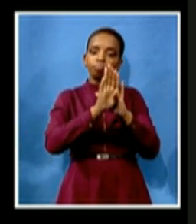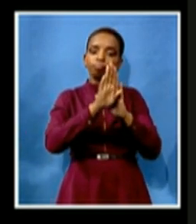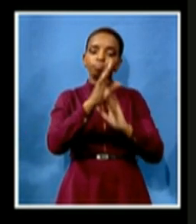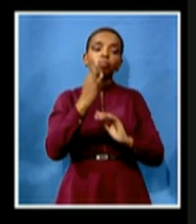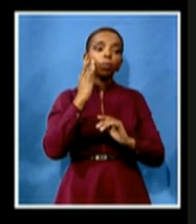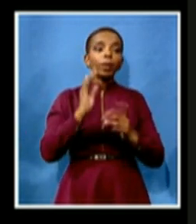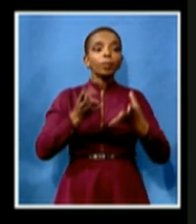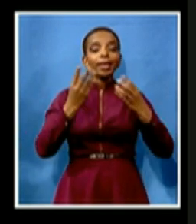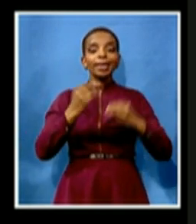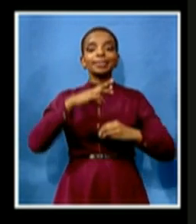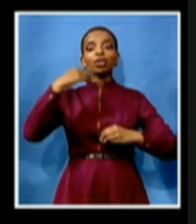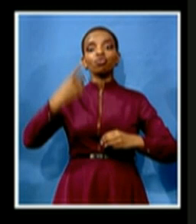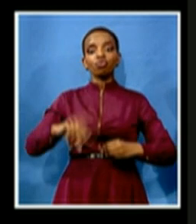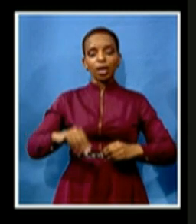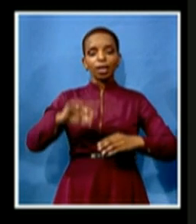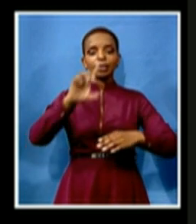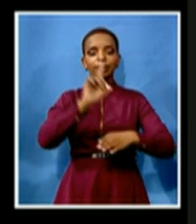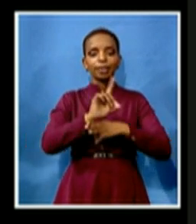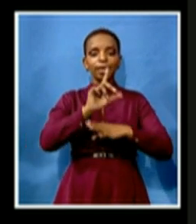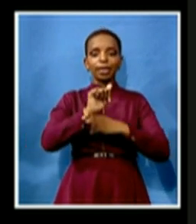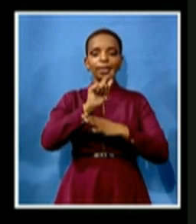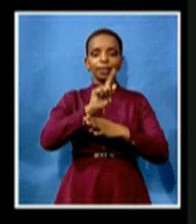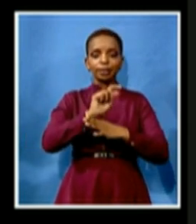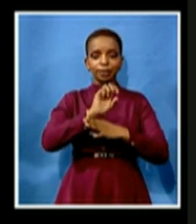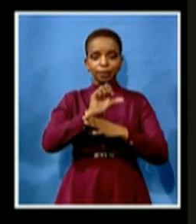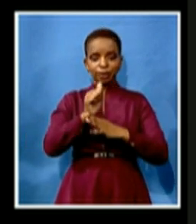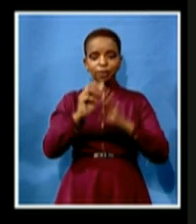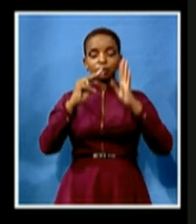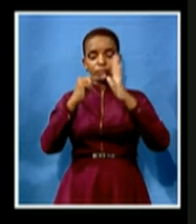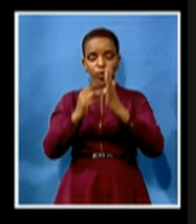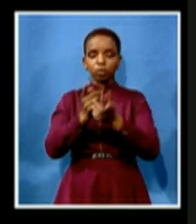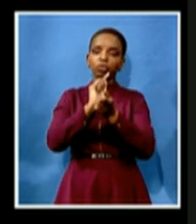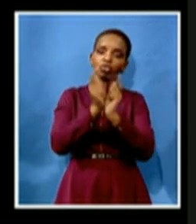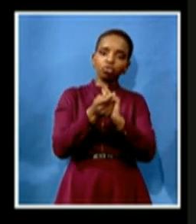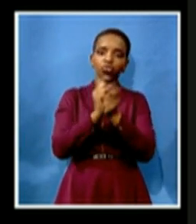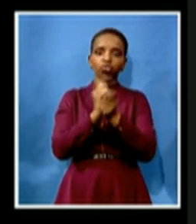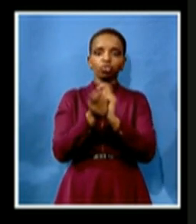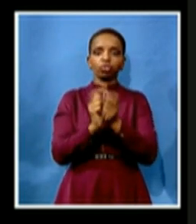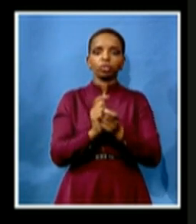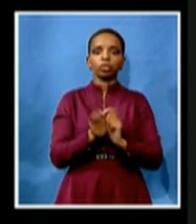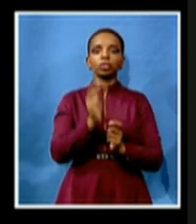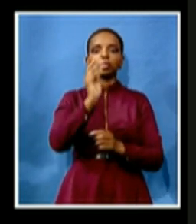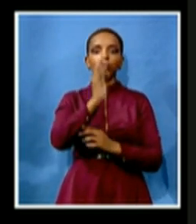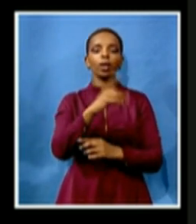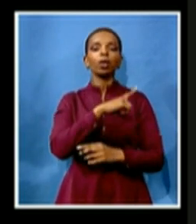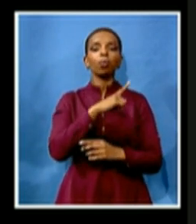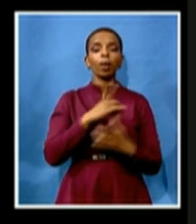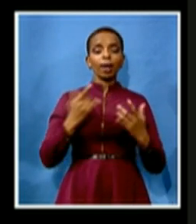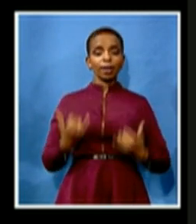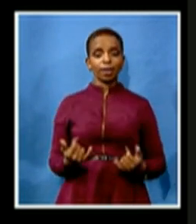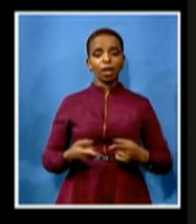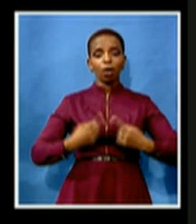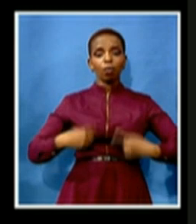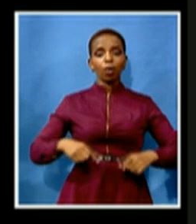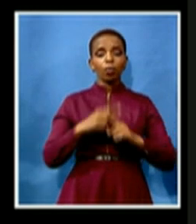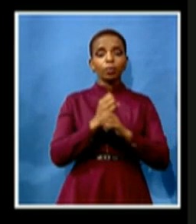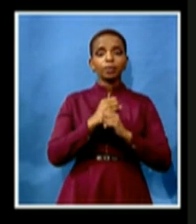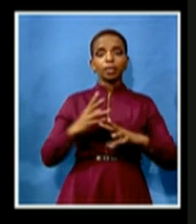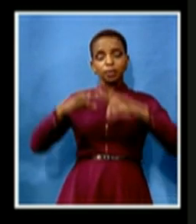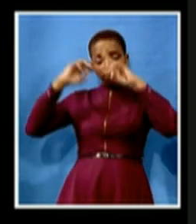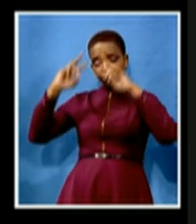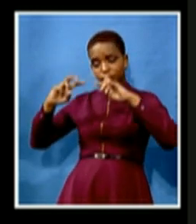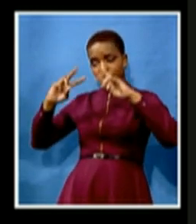start instigating local research onto various areas that will give us more a South